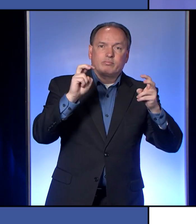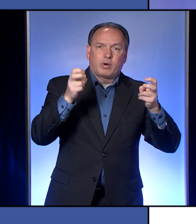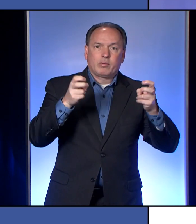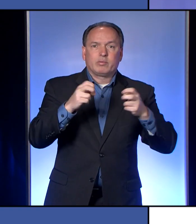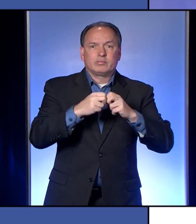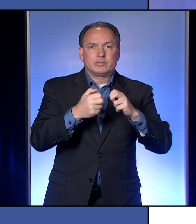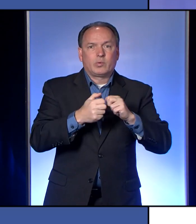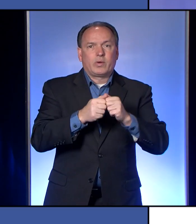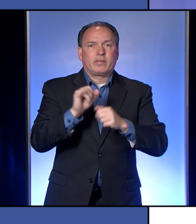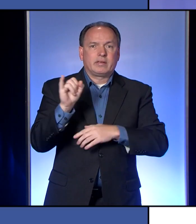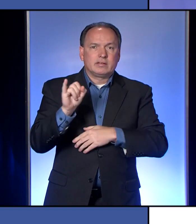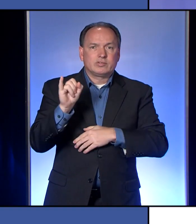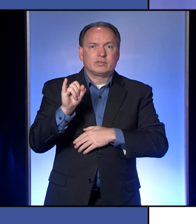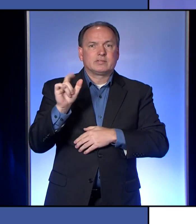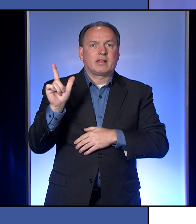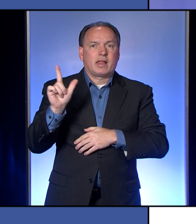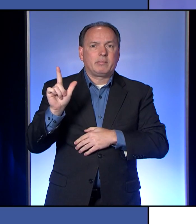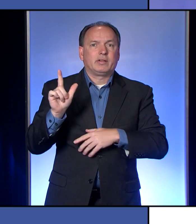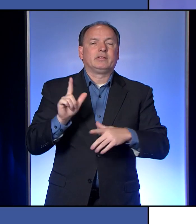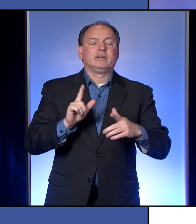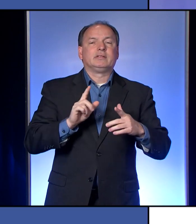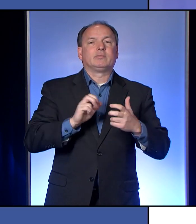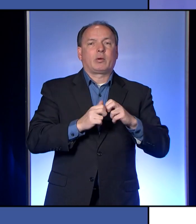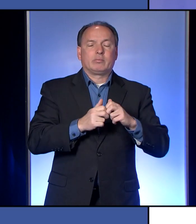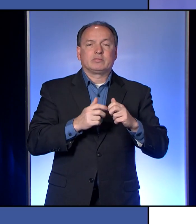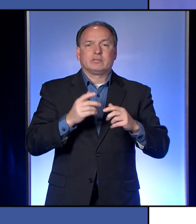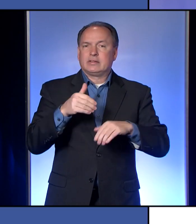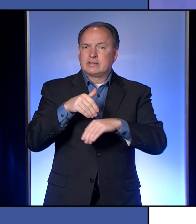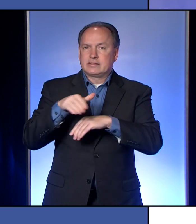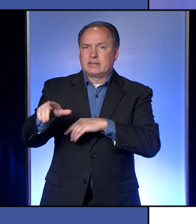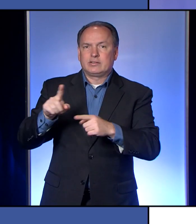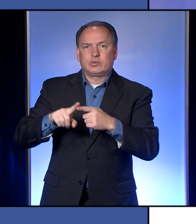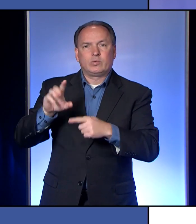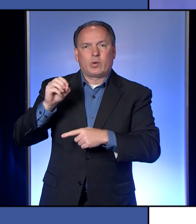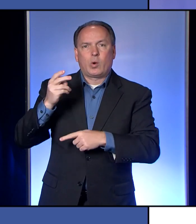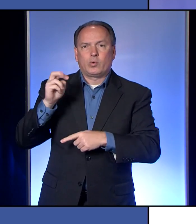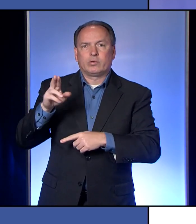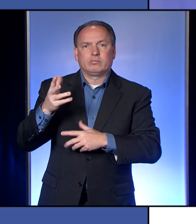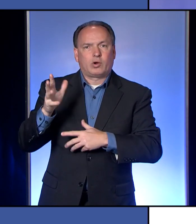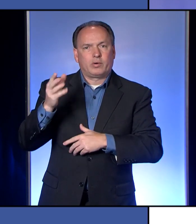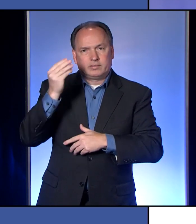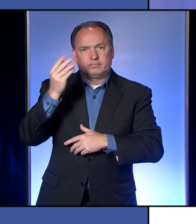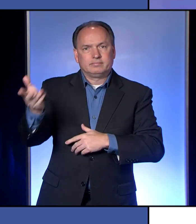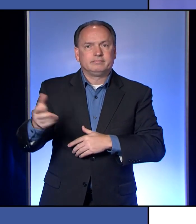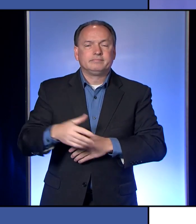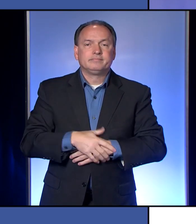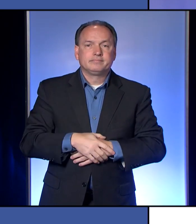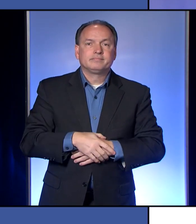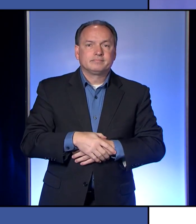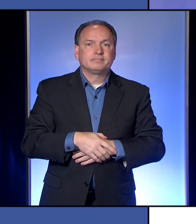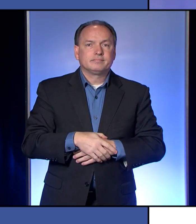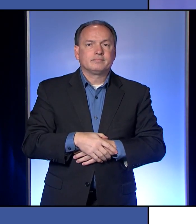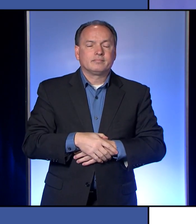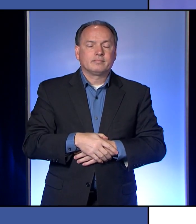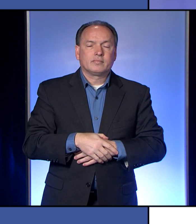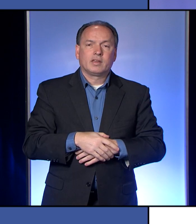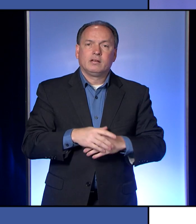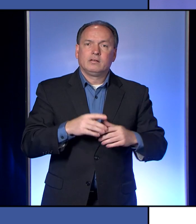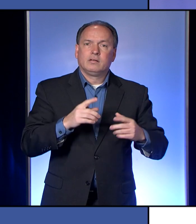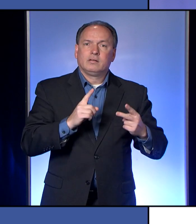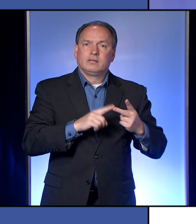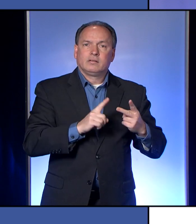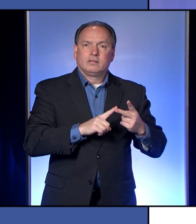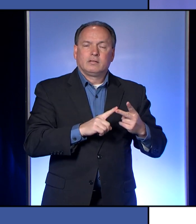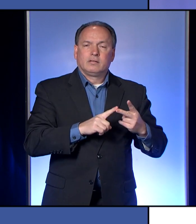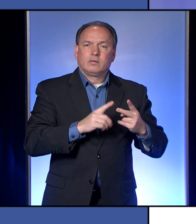insurance liability concerns. And so that has been sent to the owner. Okay. And just to